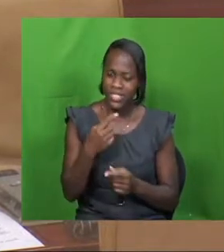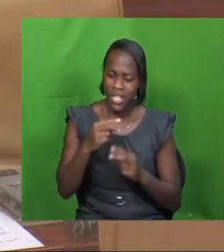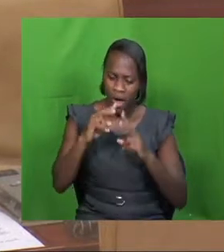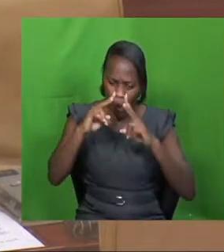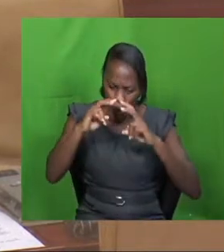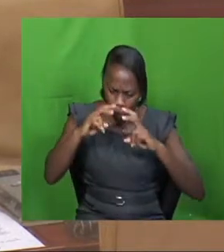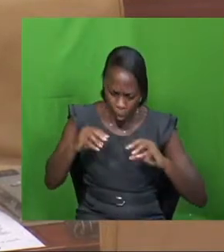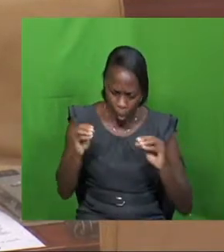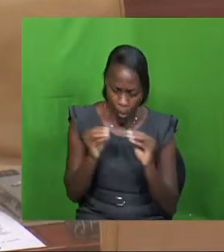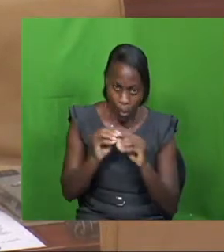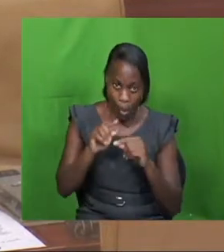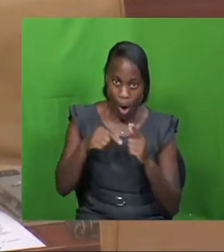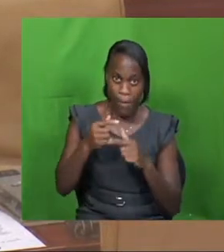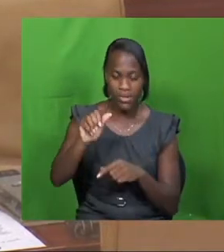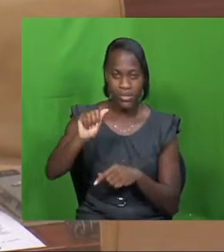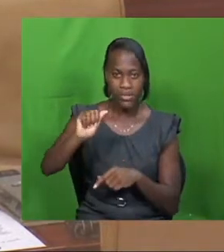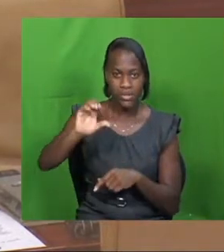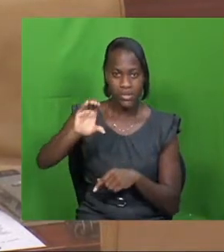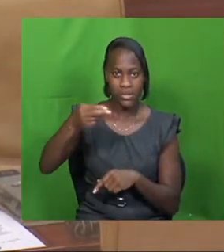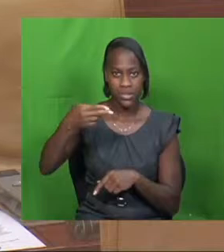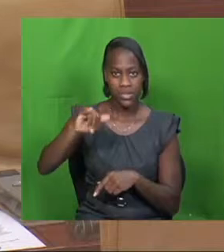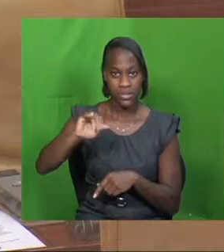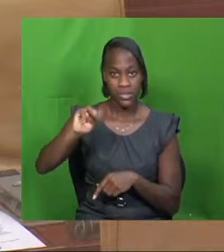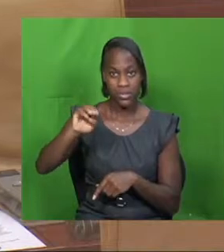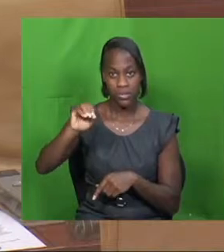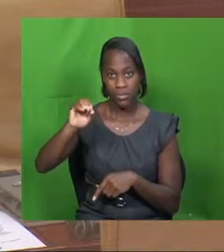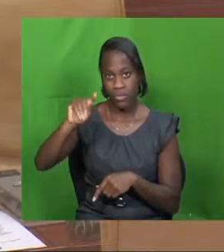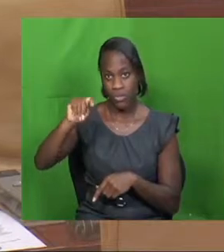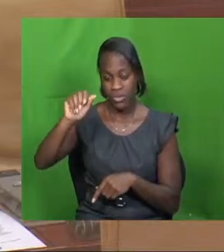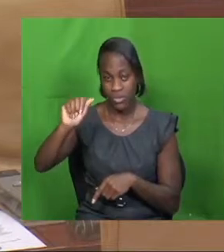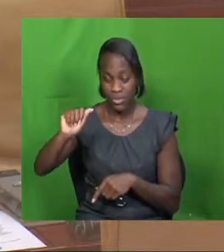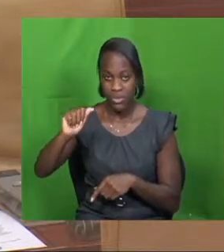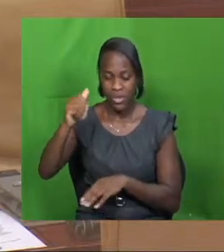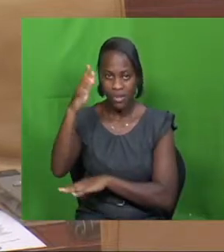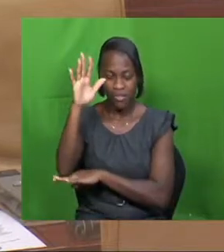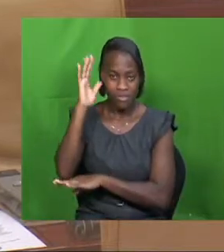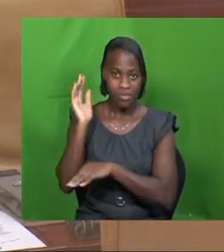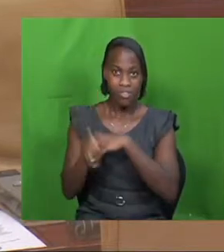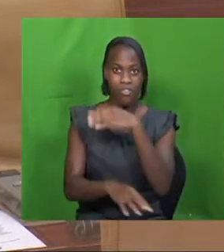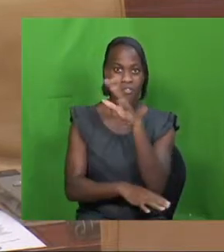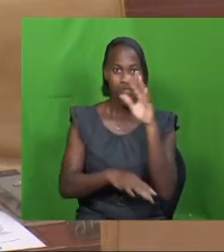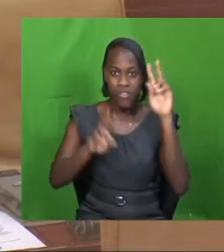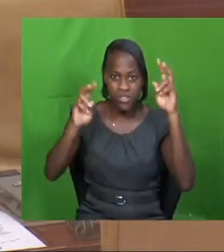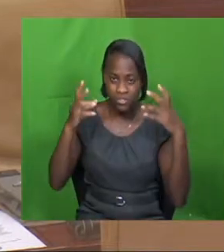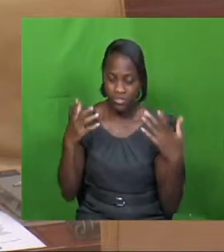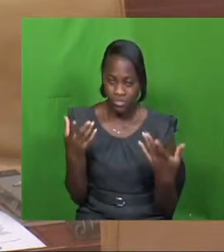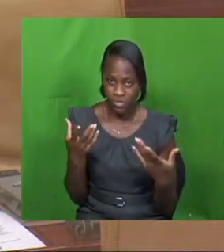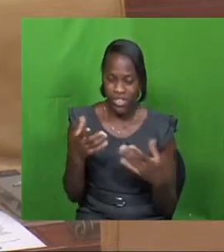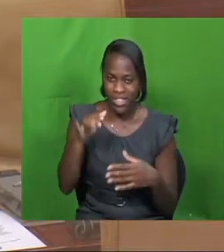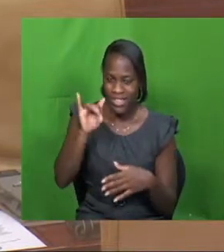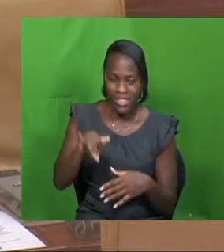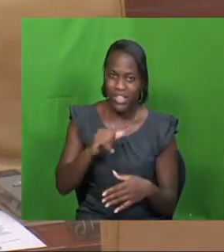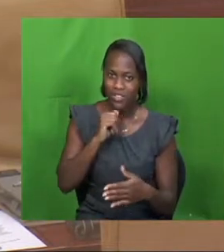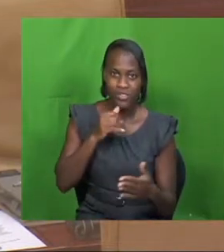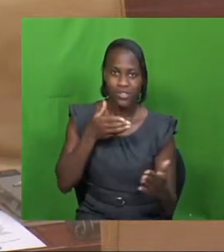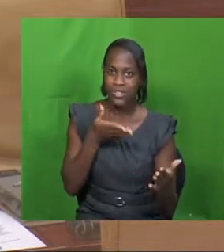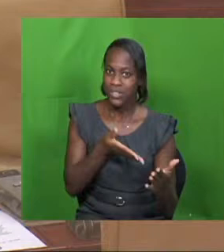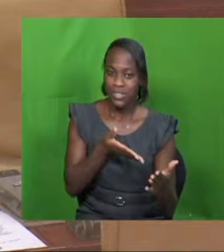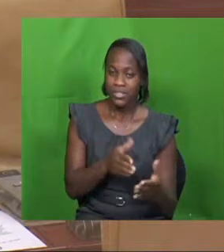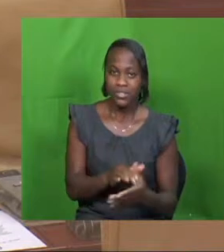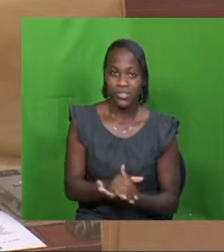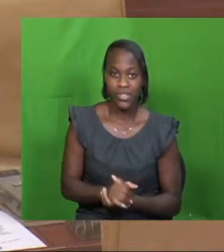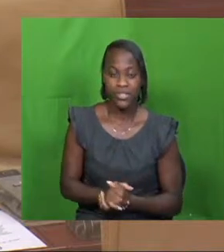the Achimota Forest land grab. That has not been captured. So I thought